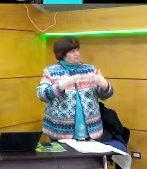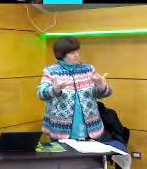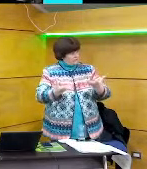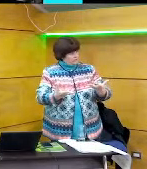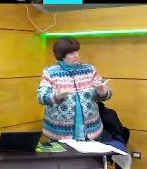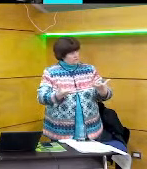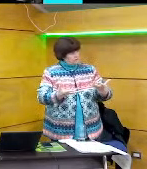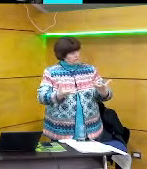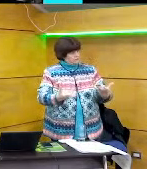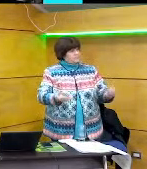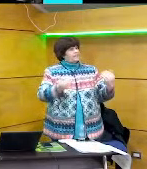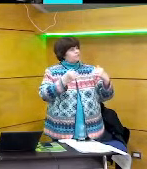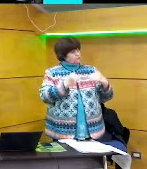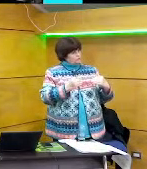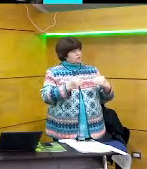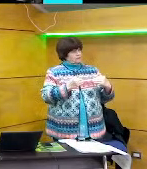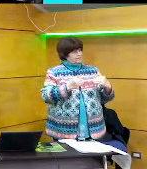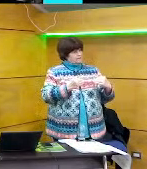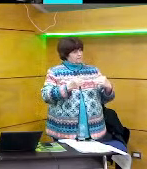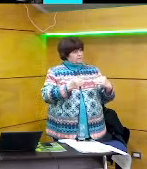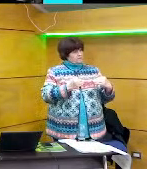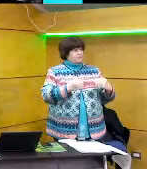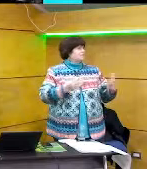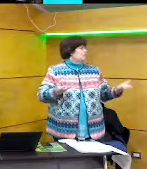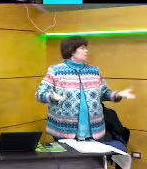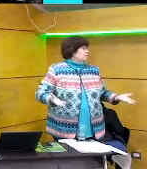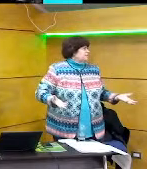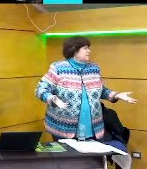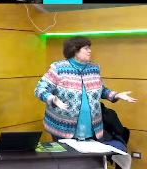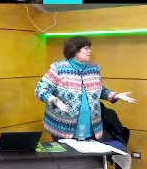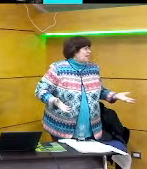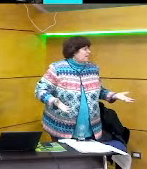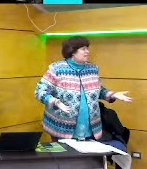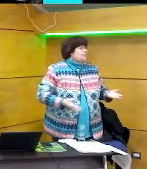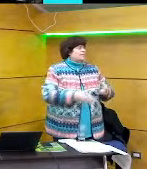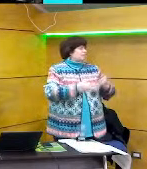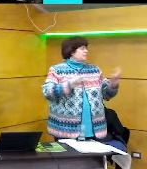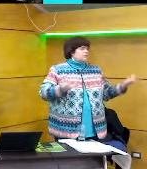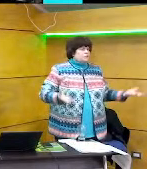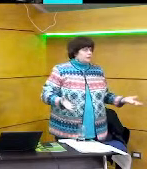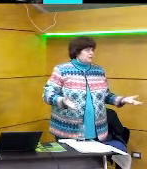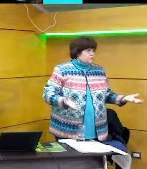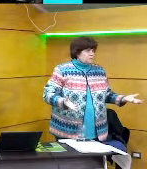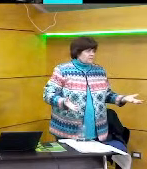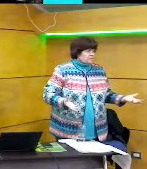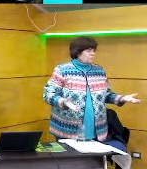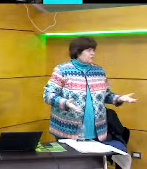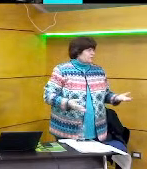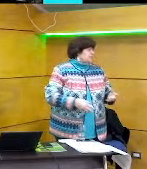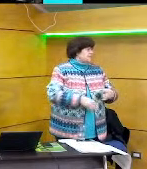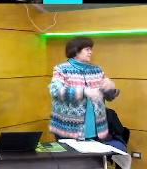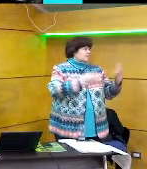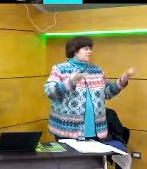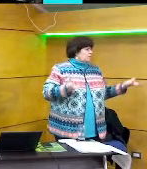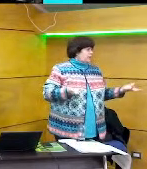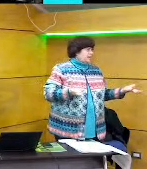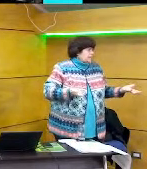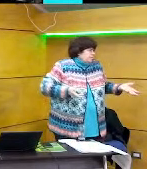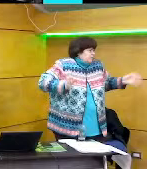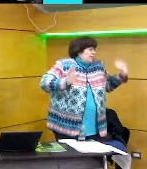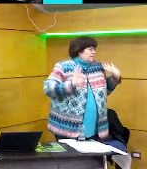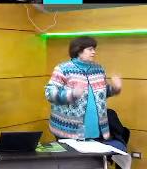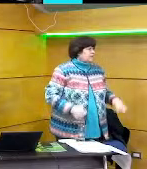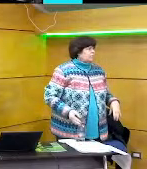of year to get your short list, because otherwise you come back and you have new students in March and it's like, no,